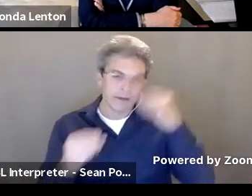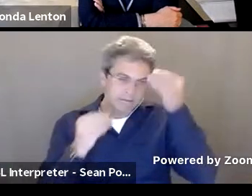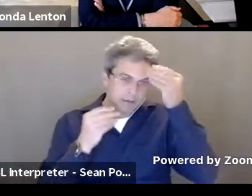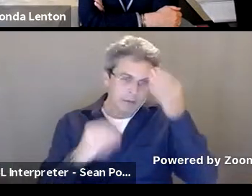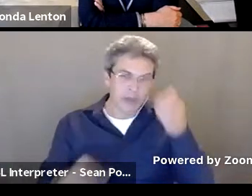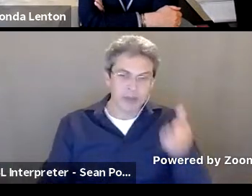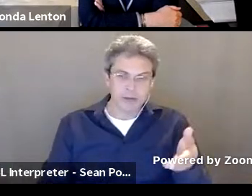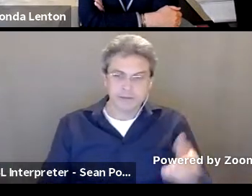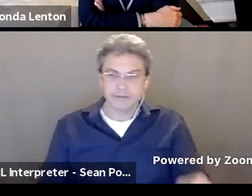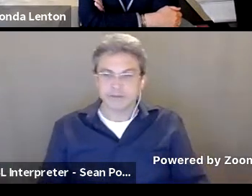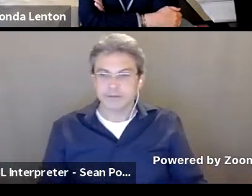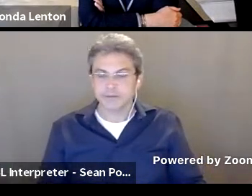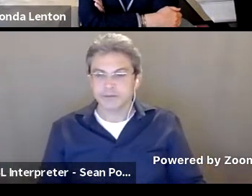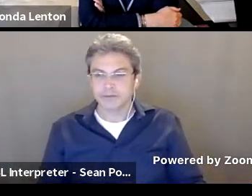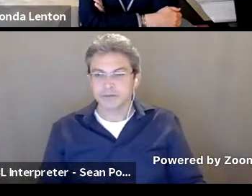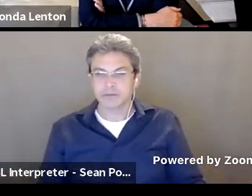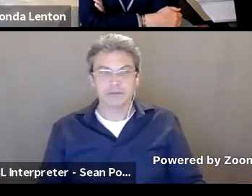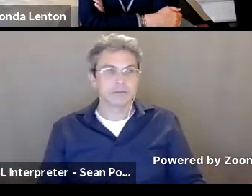that.